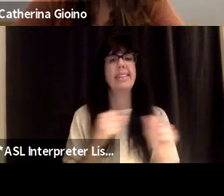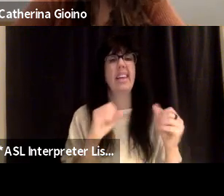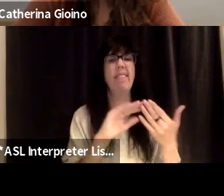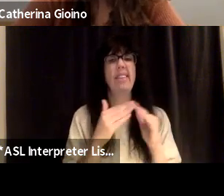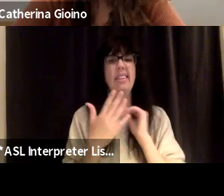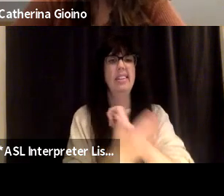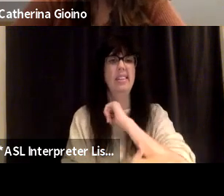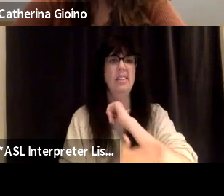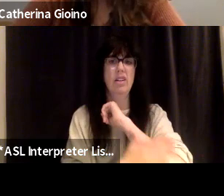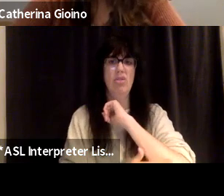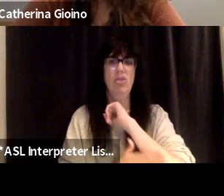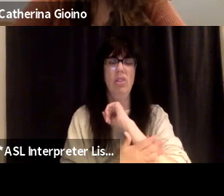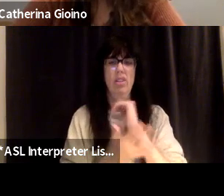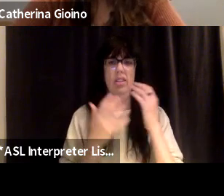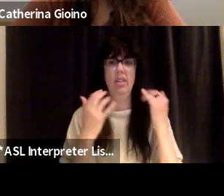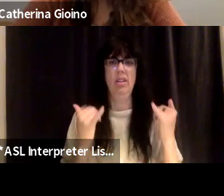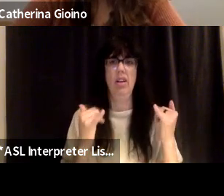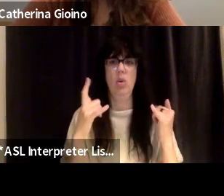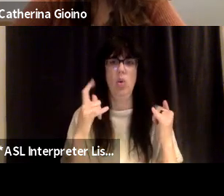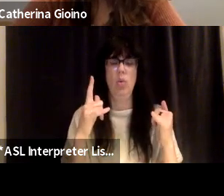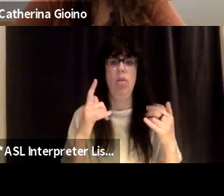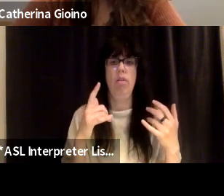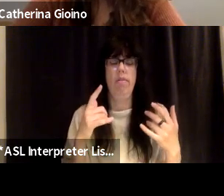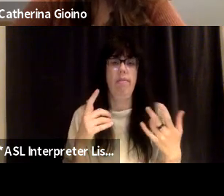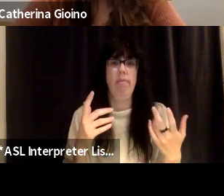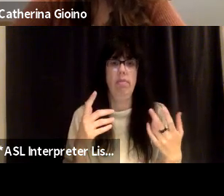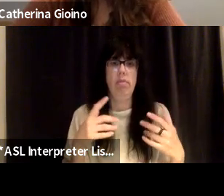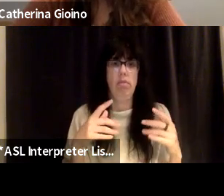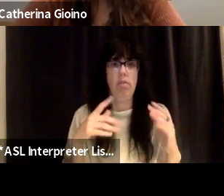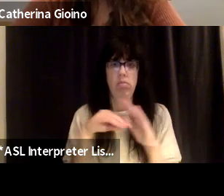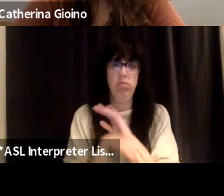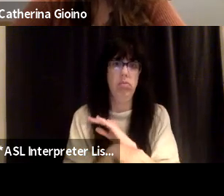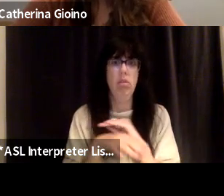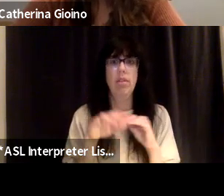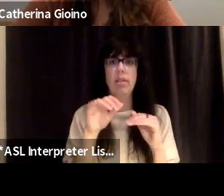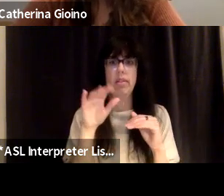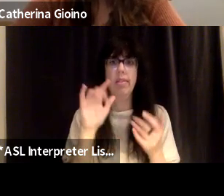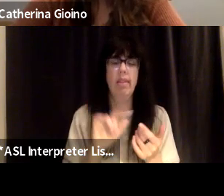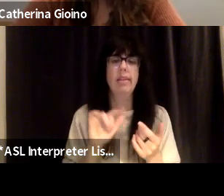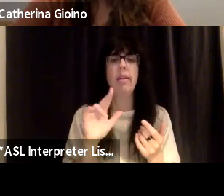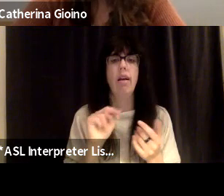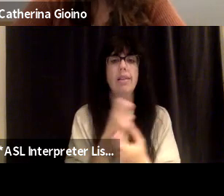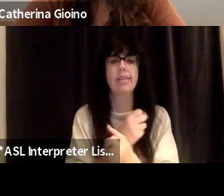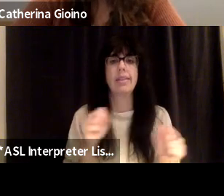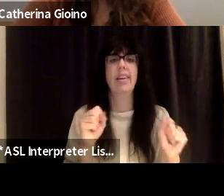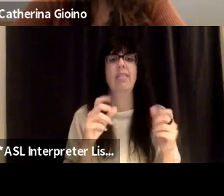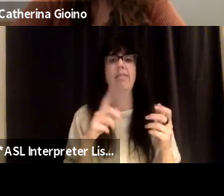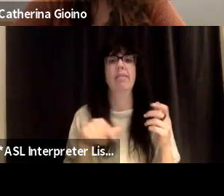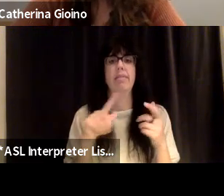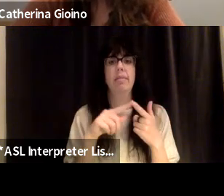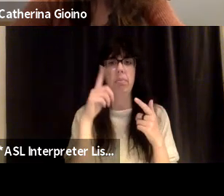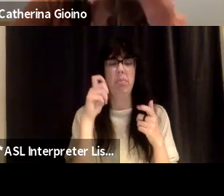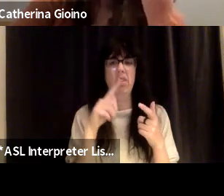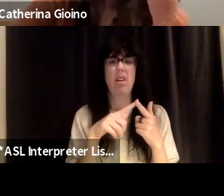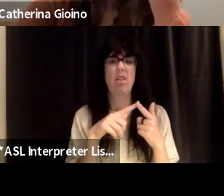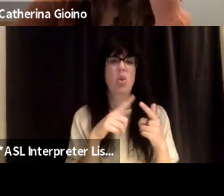country. We're now one of the most unsafe cities in the nation. Forget about the country. Because we've demonized the police. We